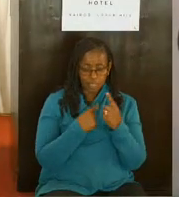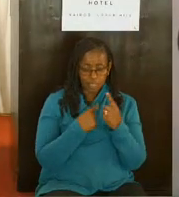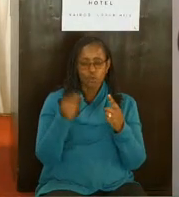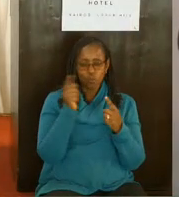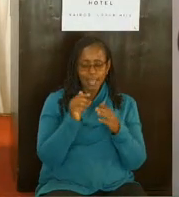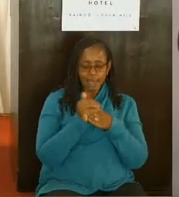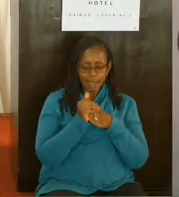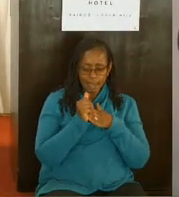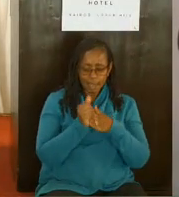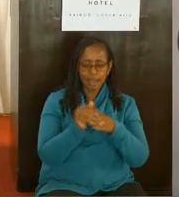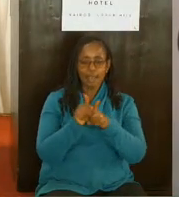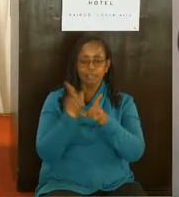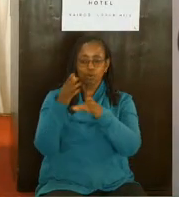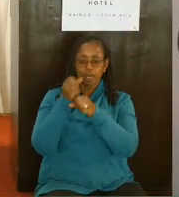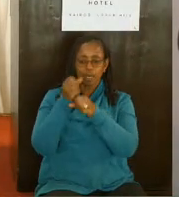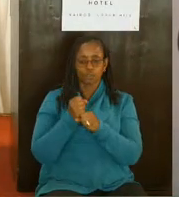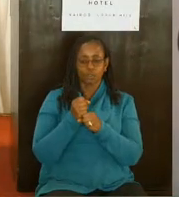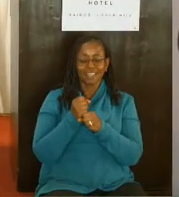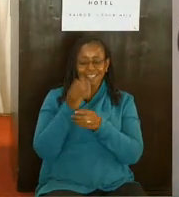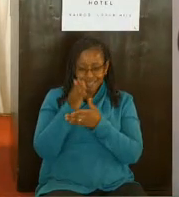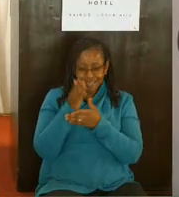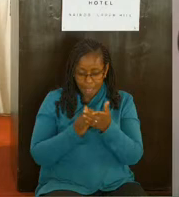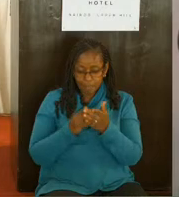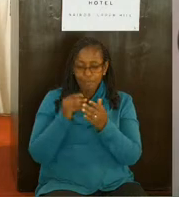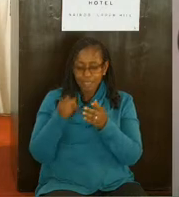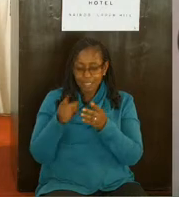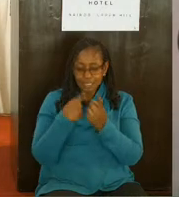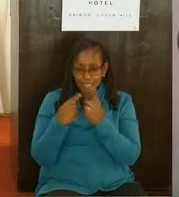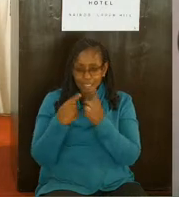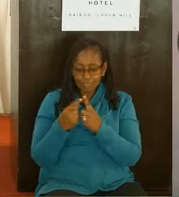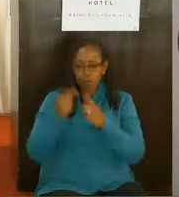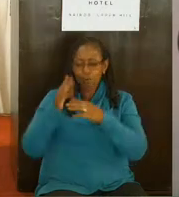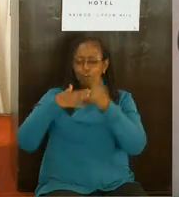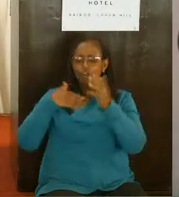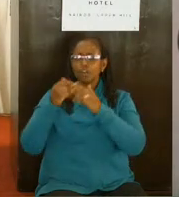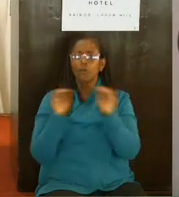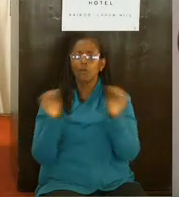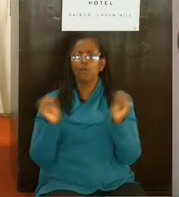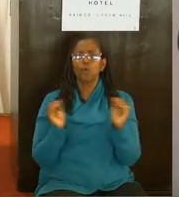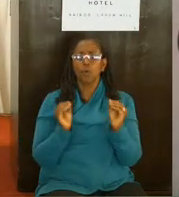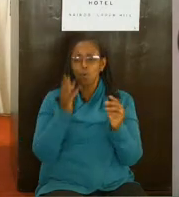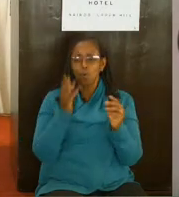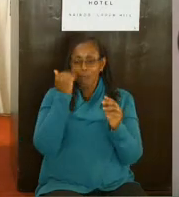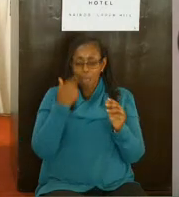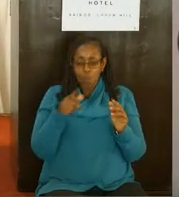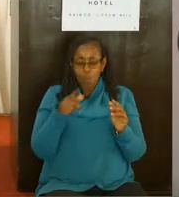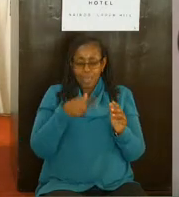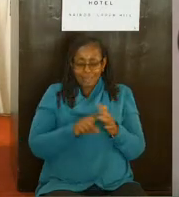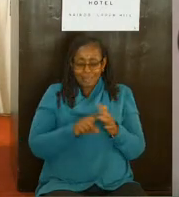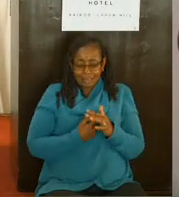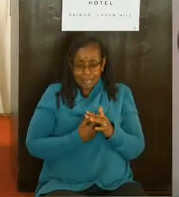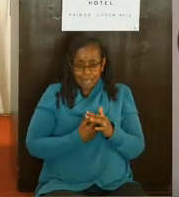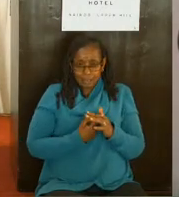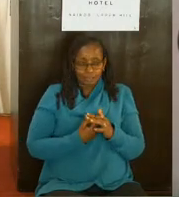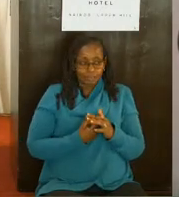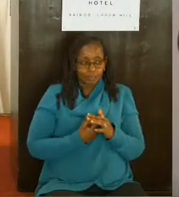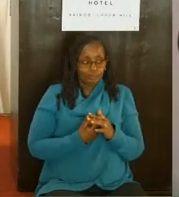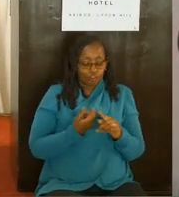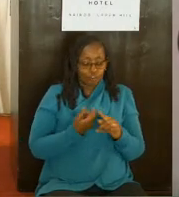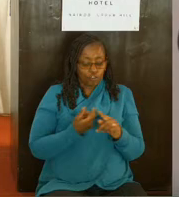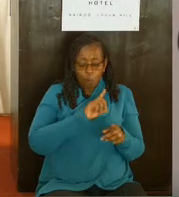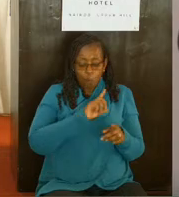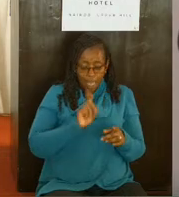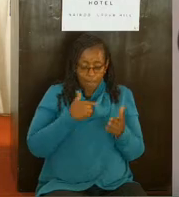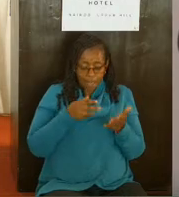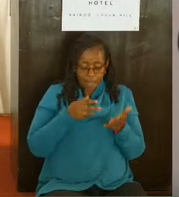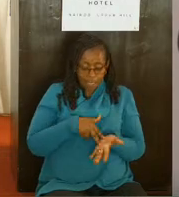organizations however uncomfortable they may be because we start from where we are before we point